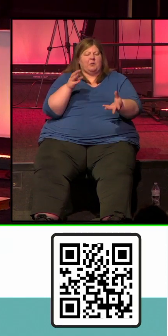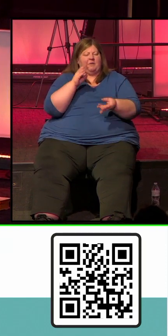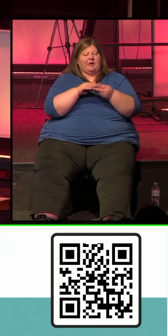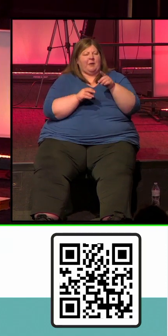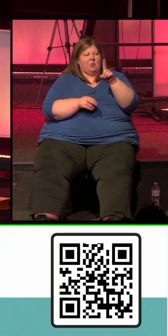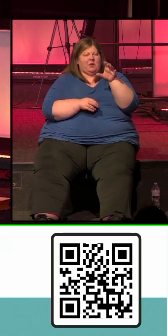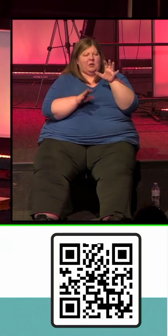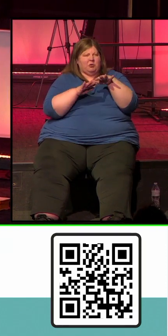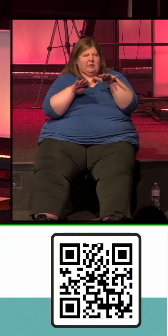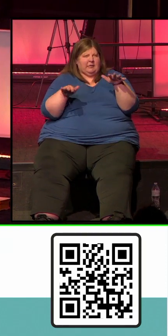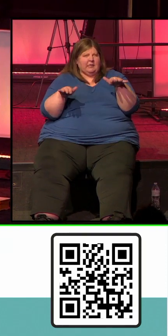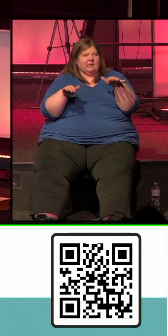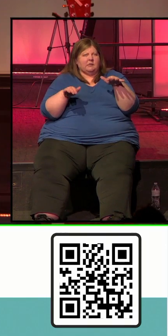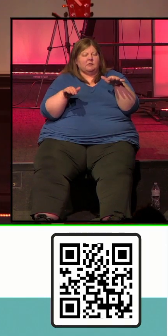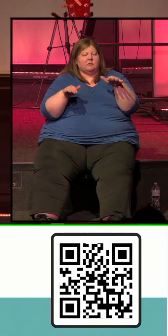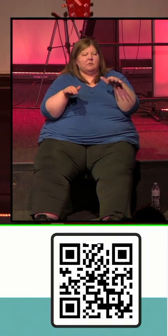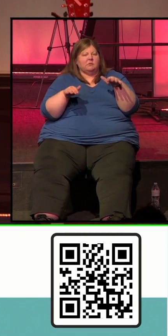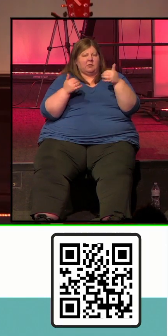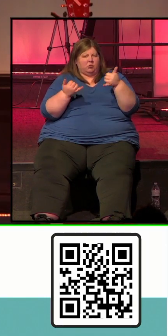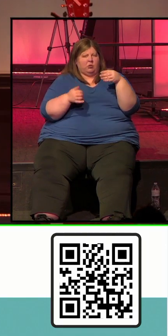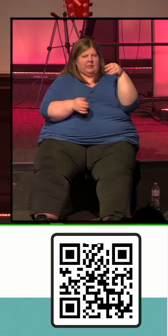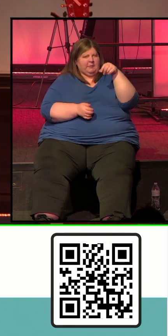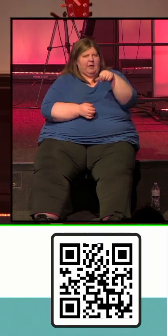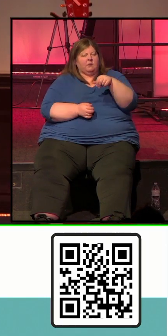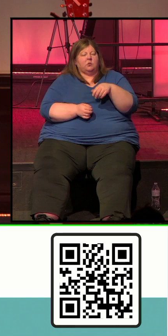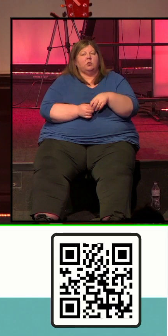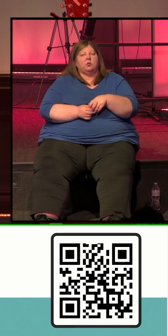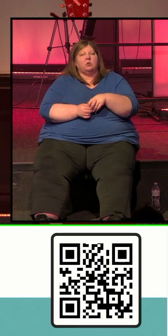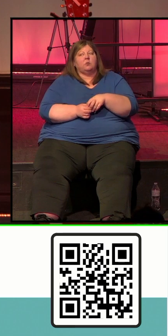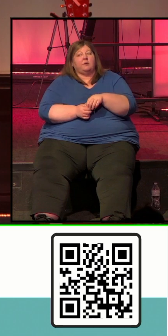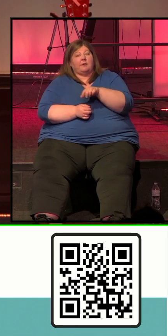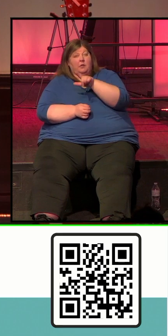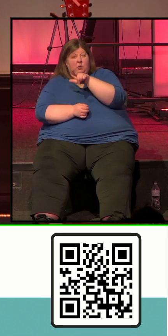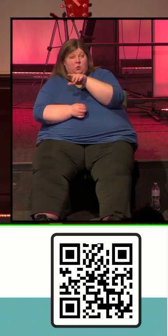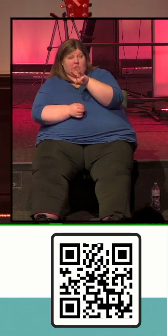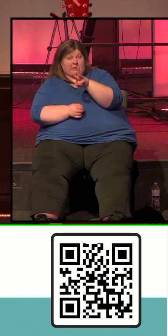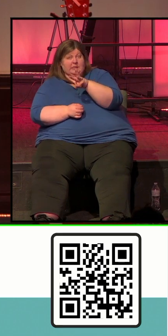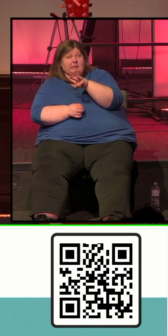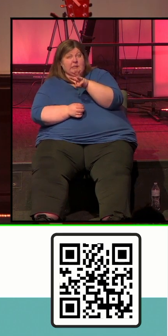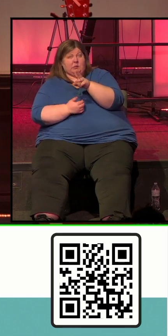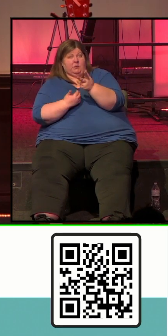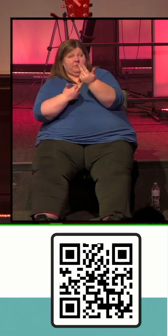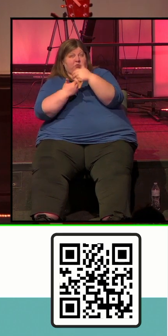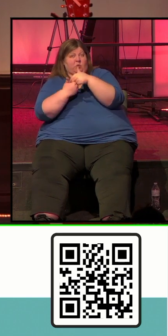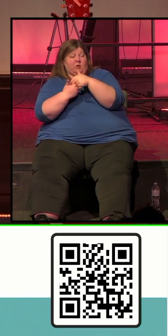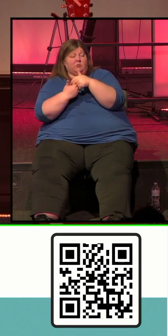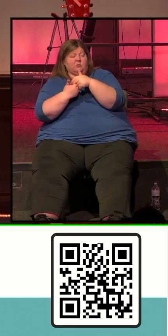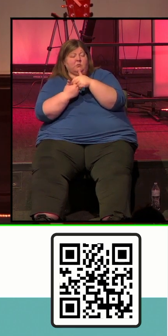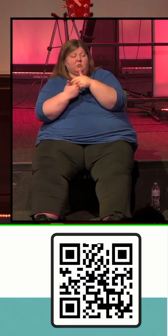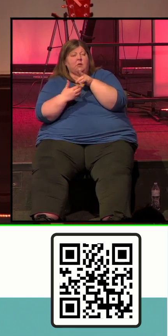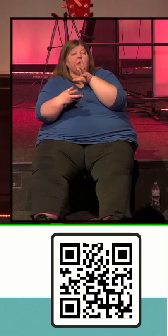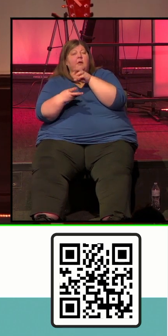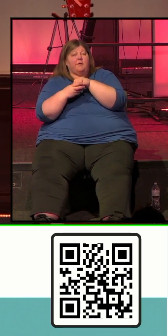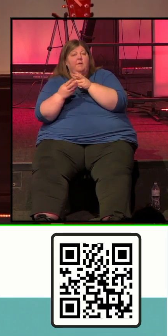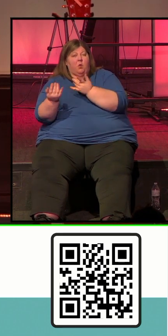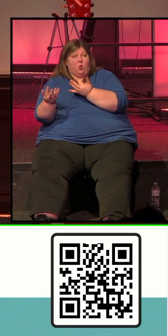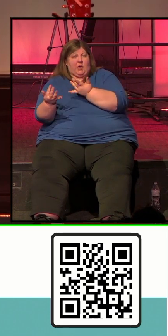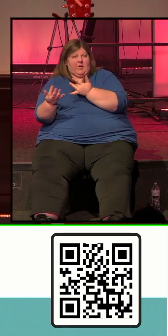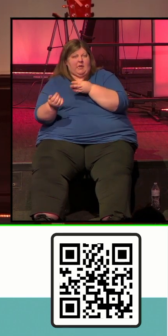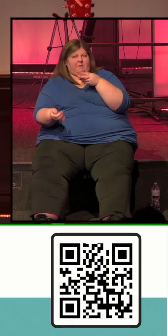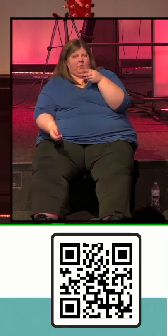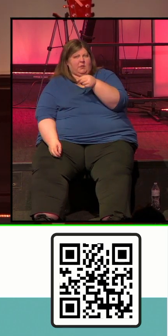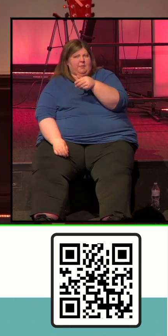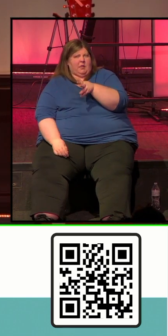point that are currently sponsored by Frontliners. And we've got 26 kids who have come online who are part of the care point who are awaiting a